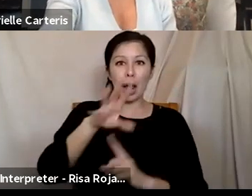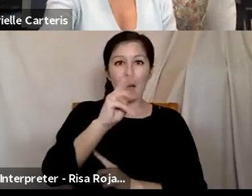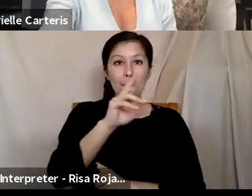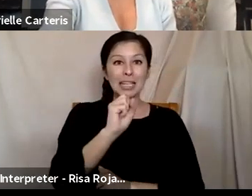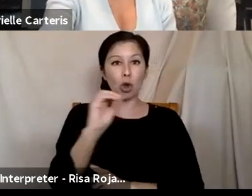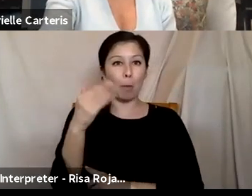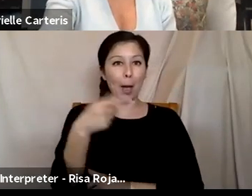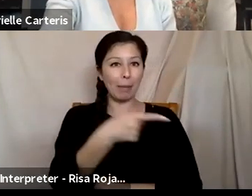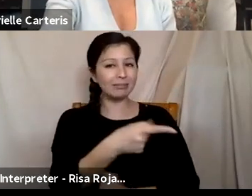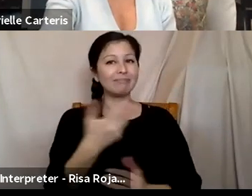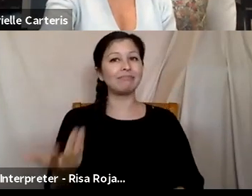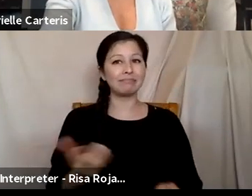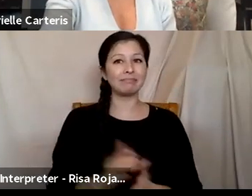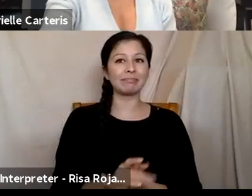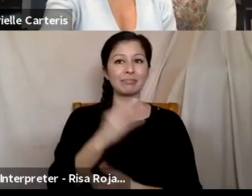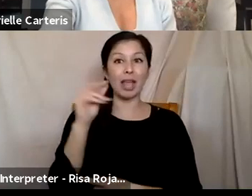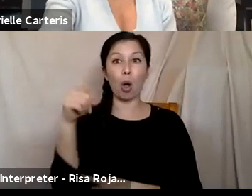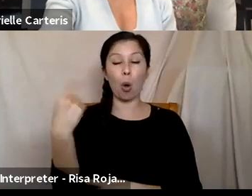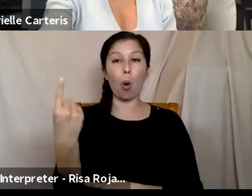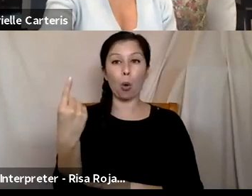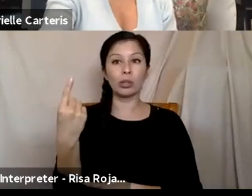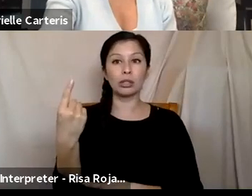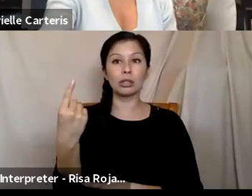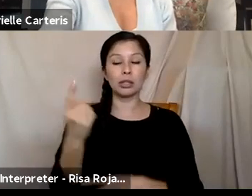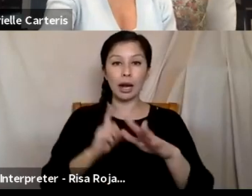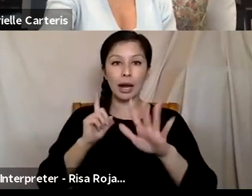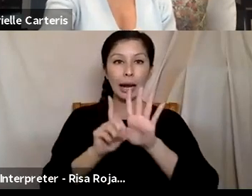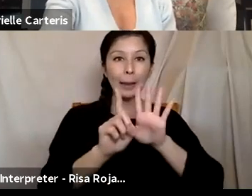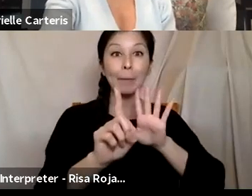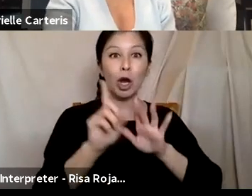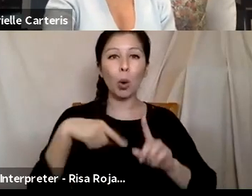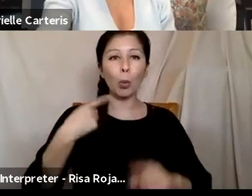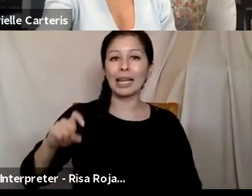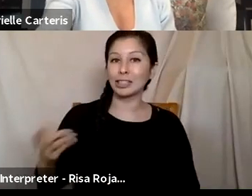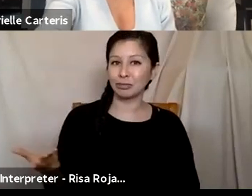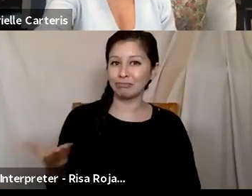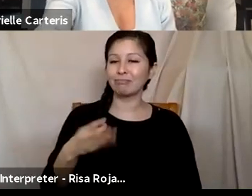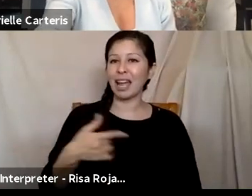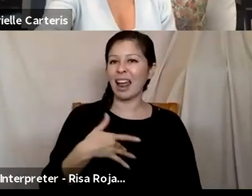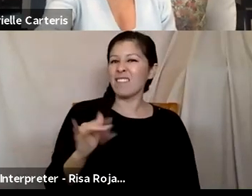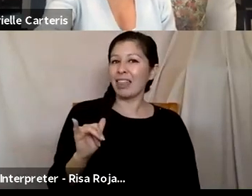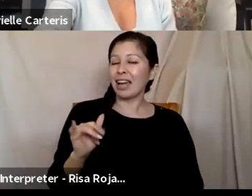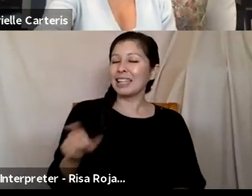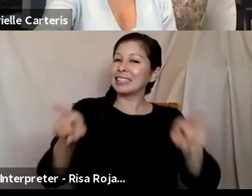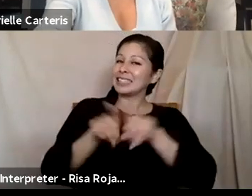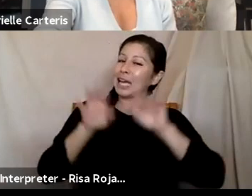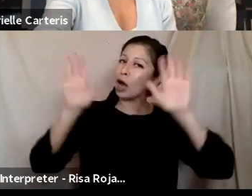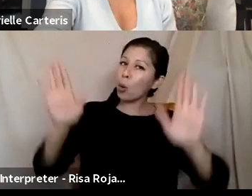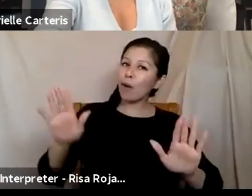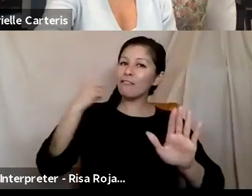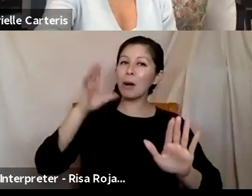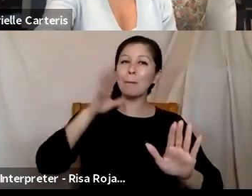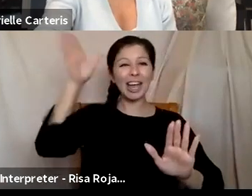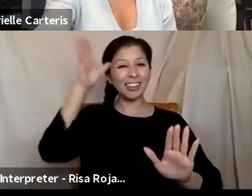Obama and only emerge when necessary. And I sort of feel that a wonderful stage